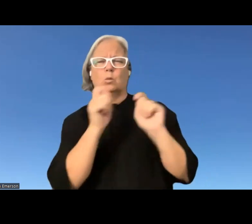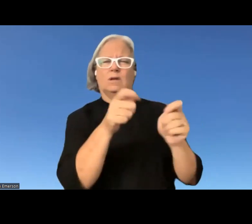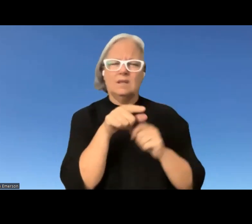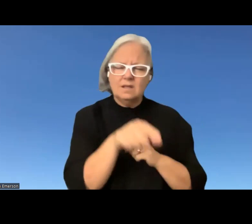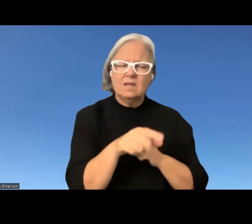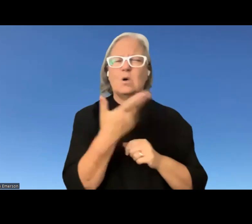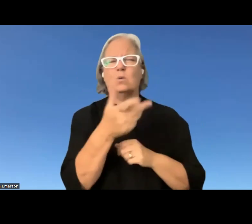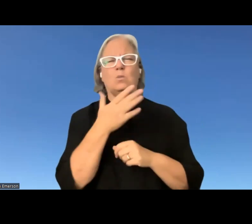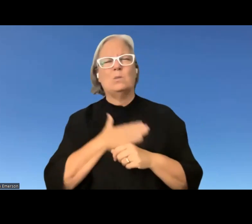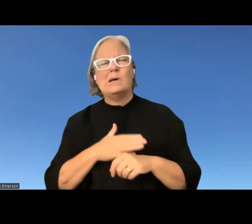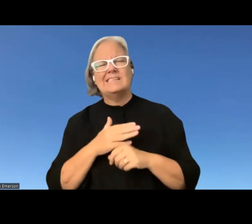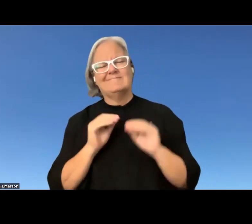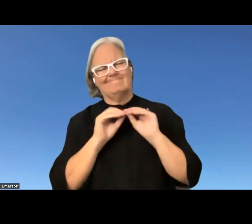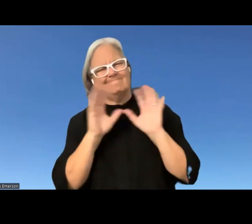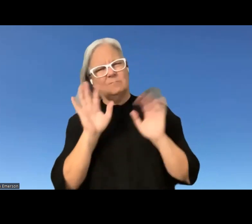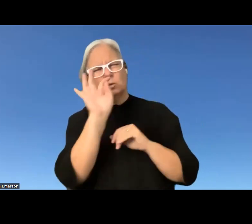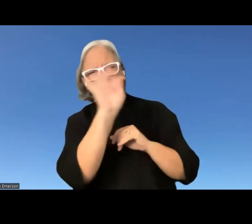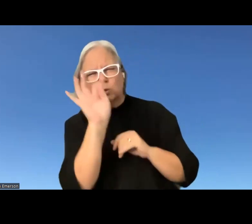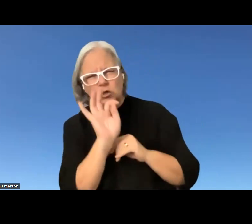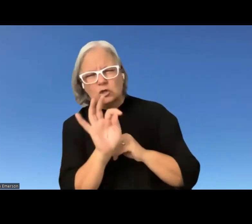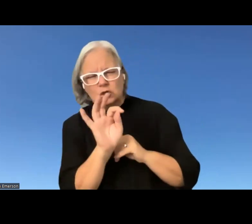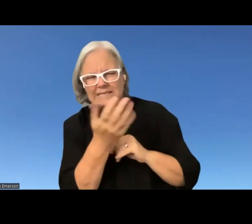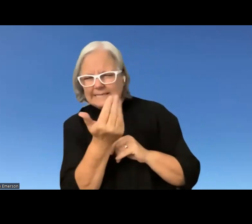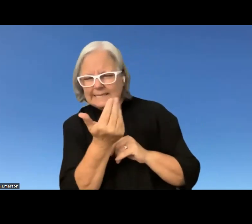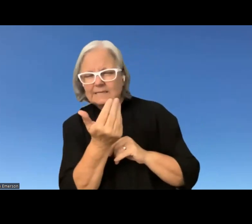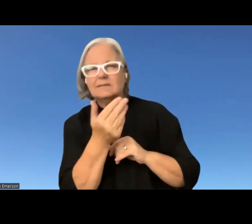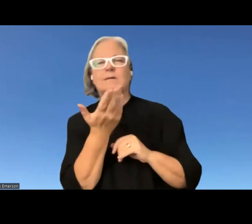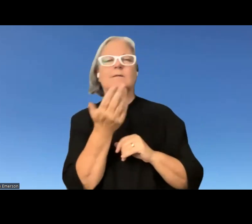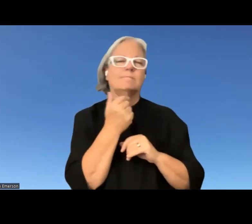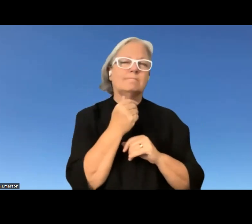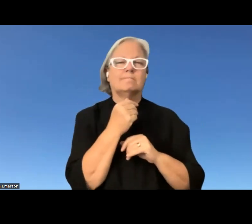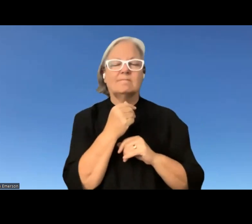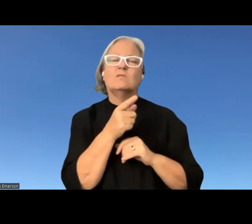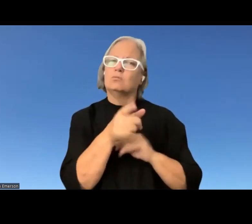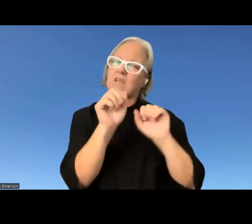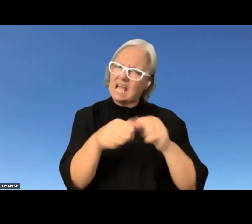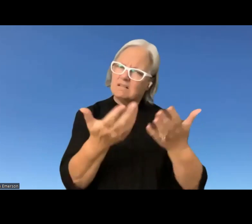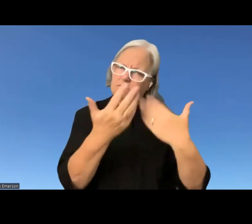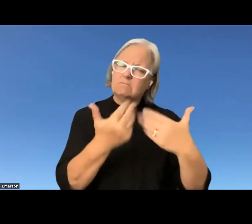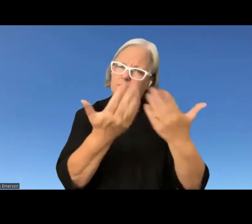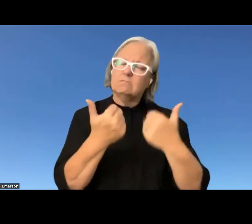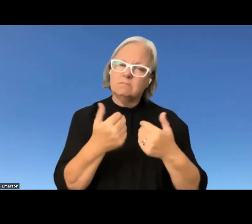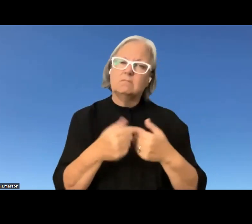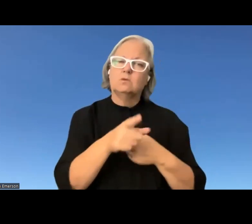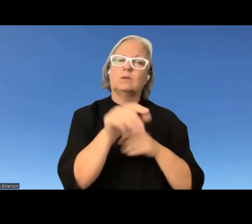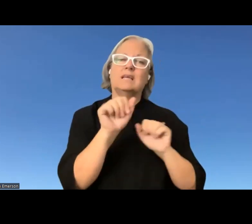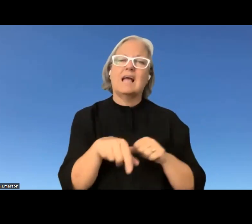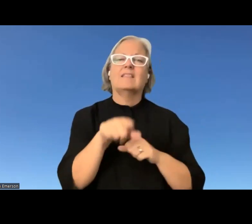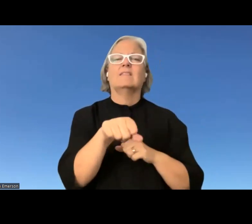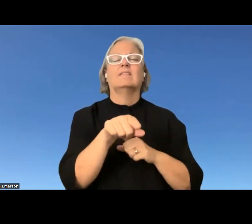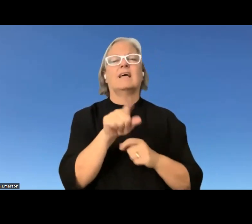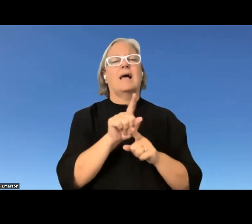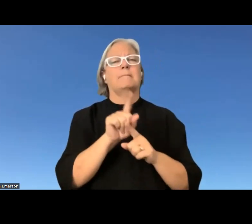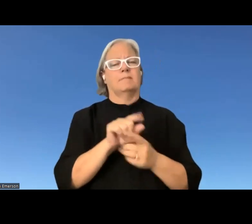because you're not sure which kind of projects you would like to nominate, please don't hesitate to book this one-on-one calls. Send us also